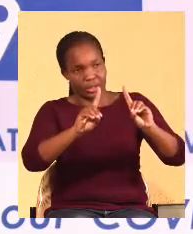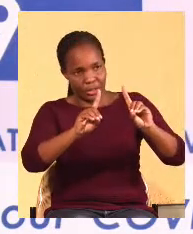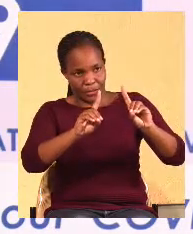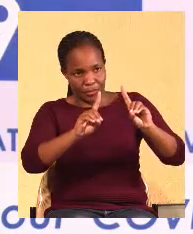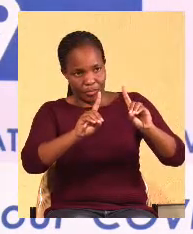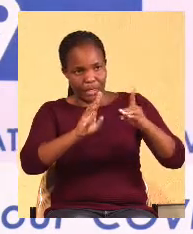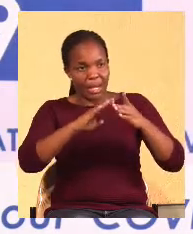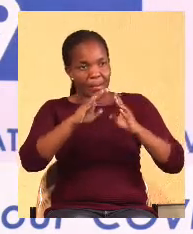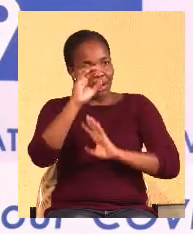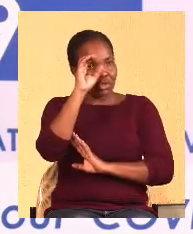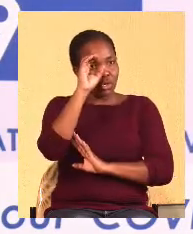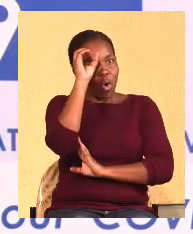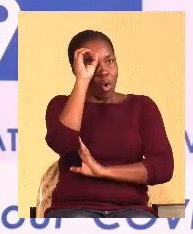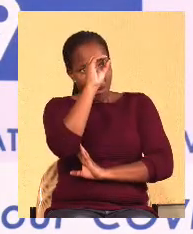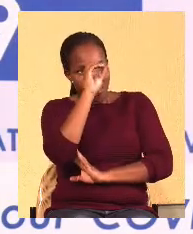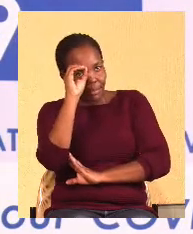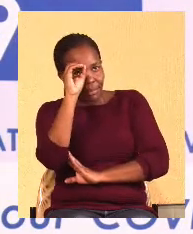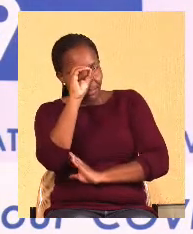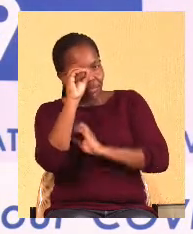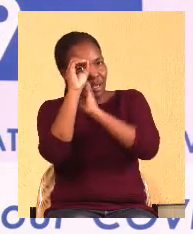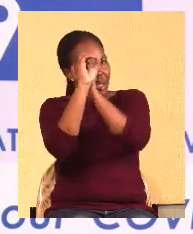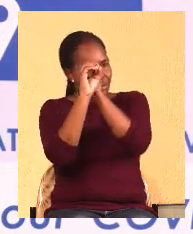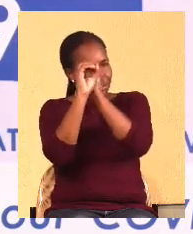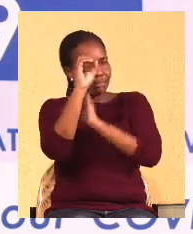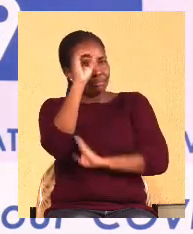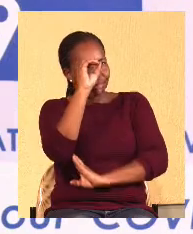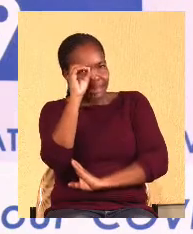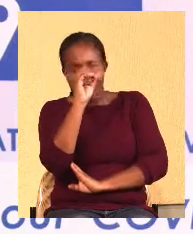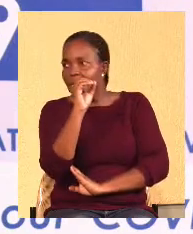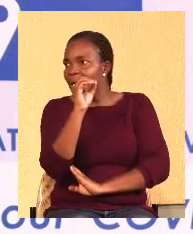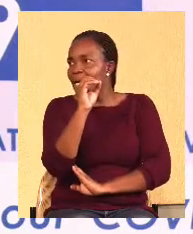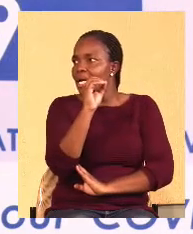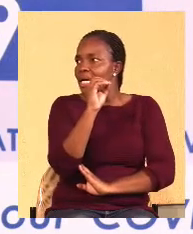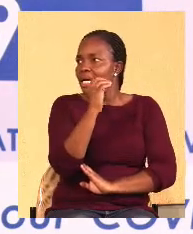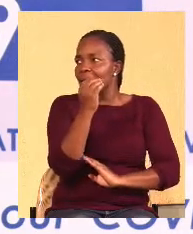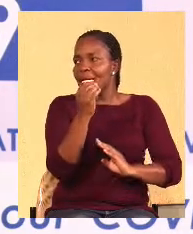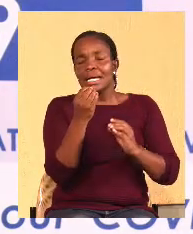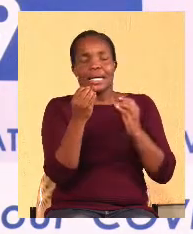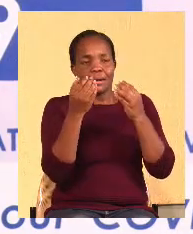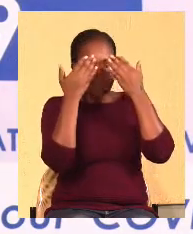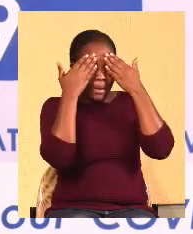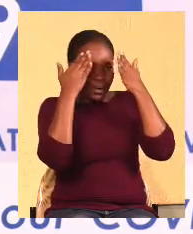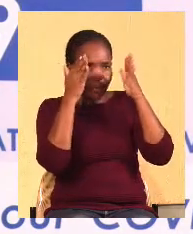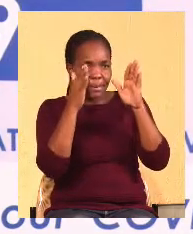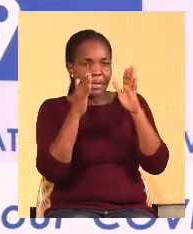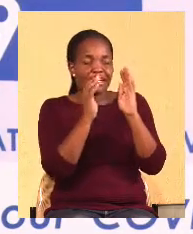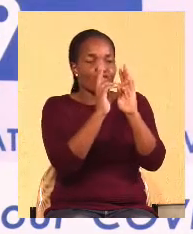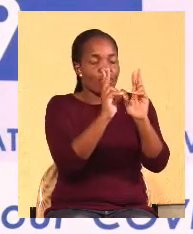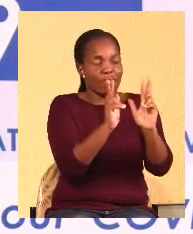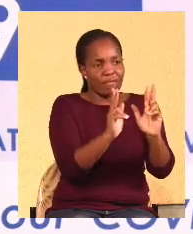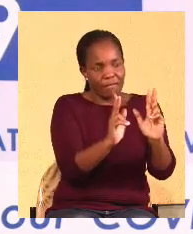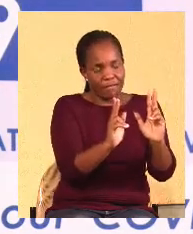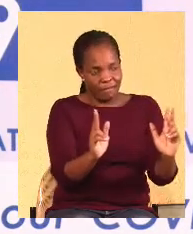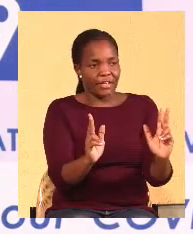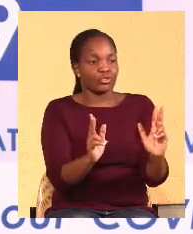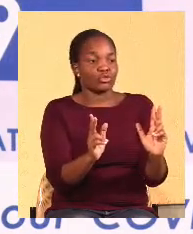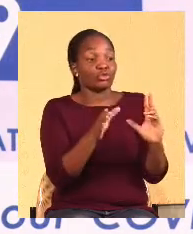media literacy and education of the public to go to those websites before actually spreading such fake